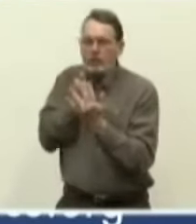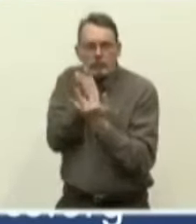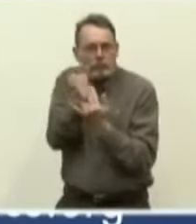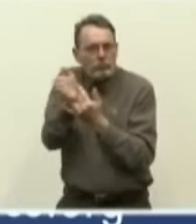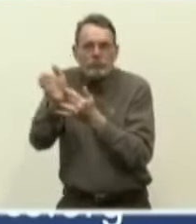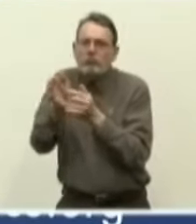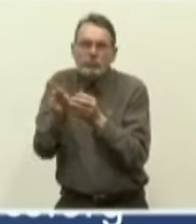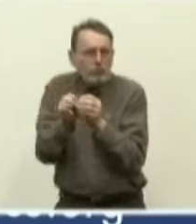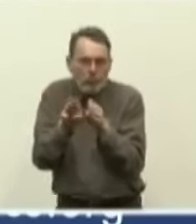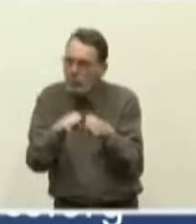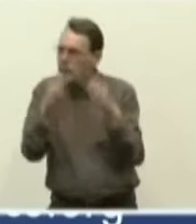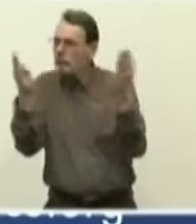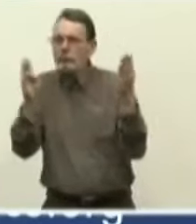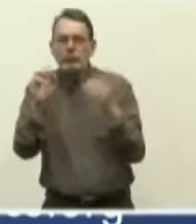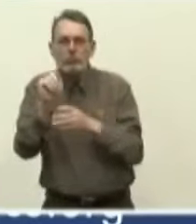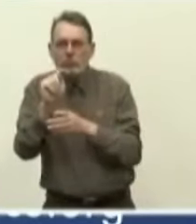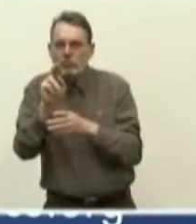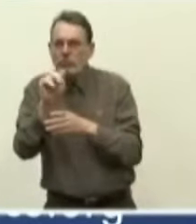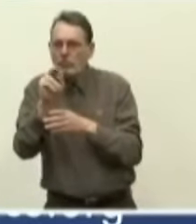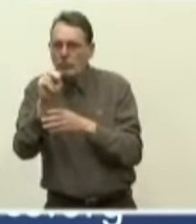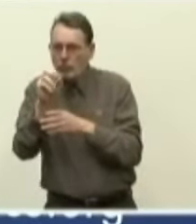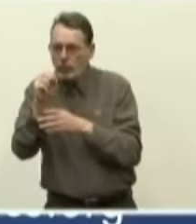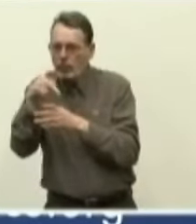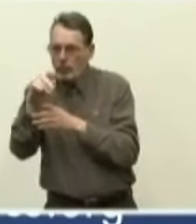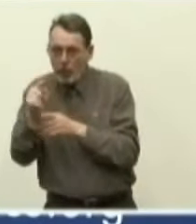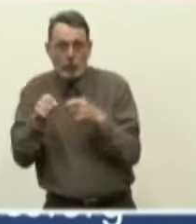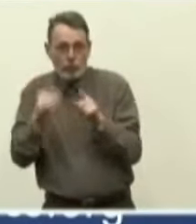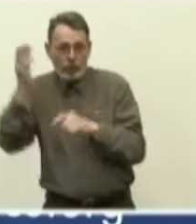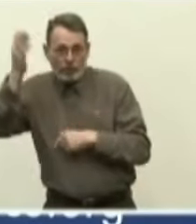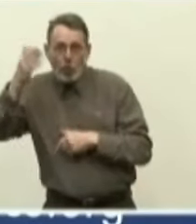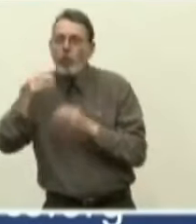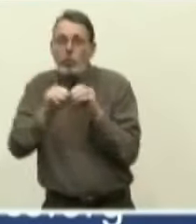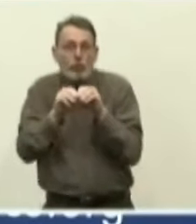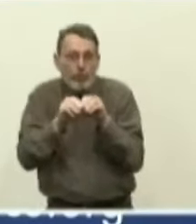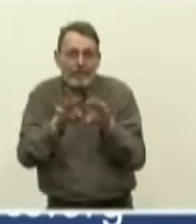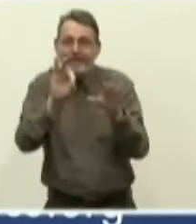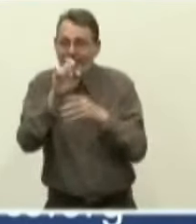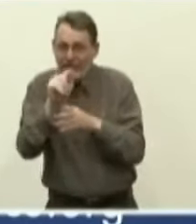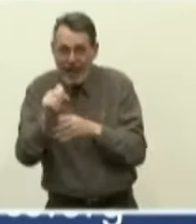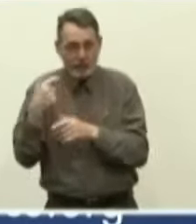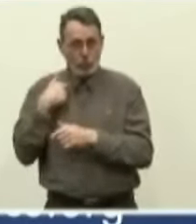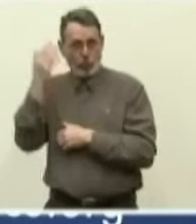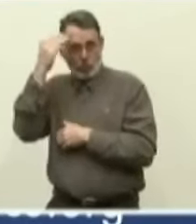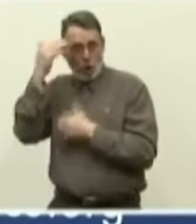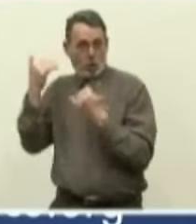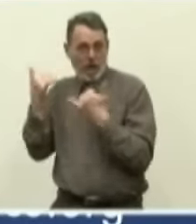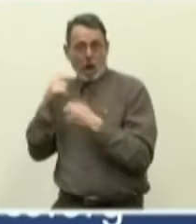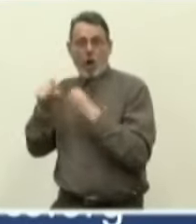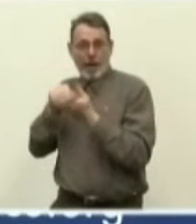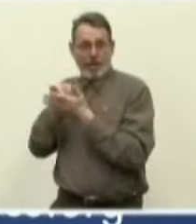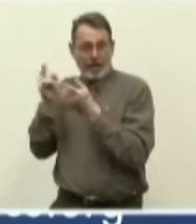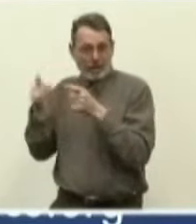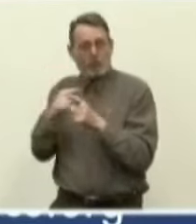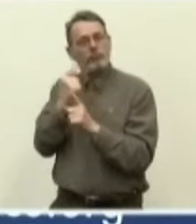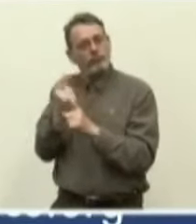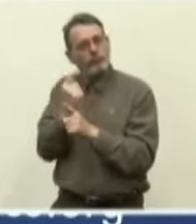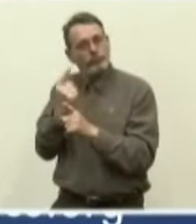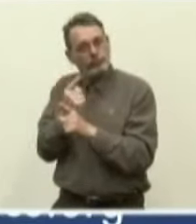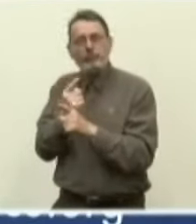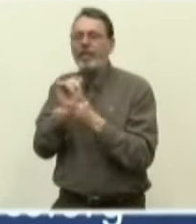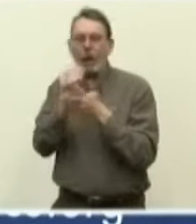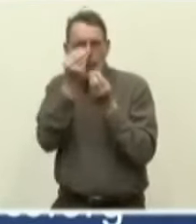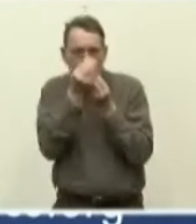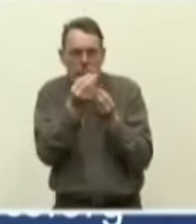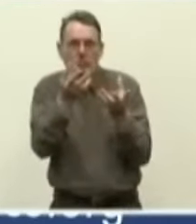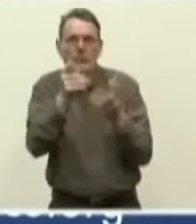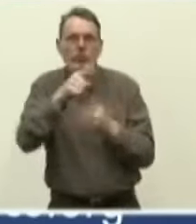this presentation. We will be releasing facts known to us at this time about the incident in a manner that is informative